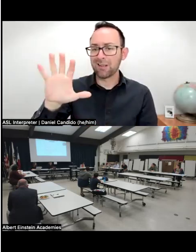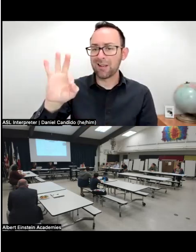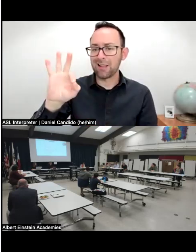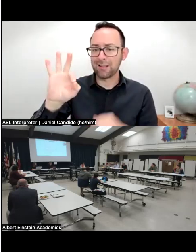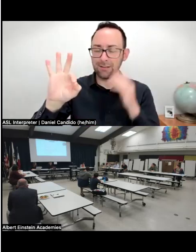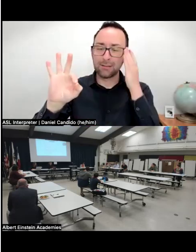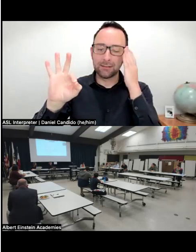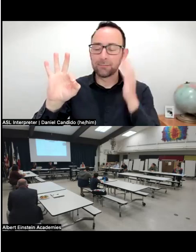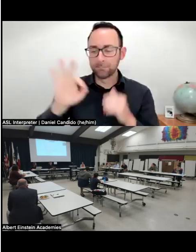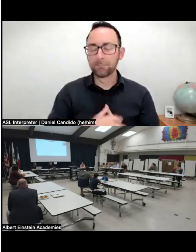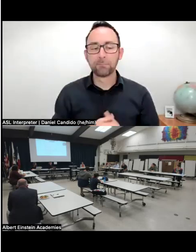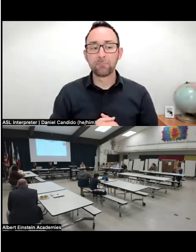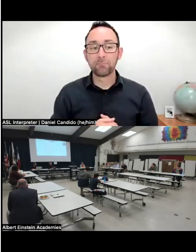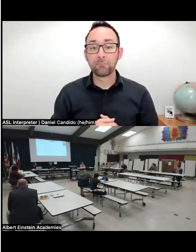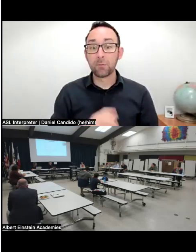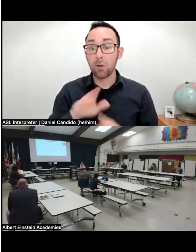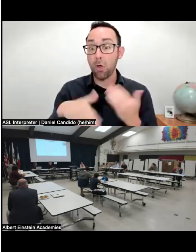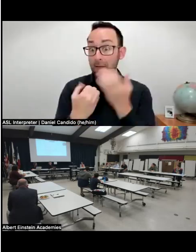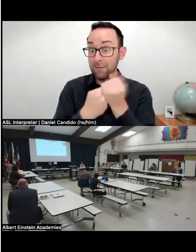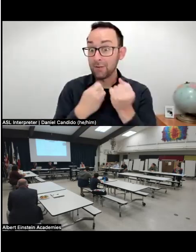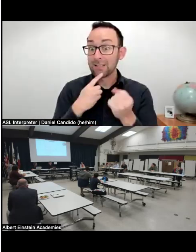minutes. All in favor, say aye.